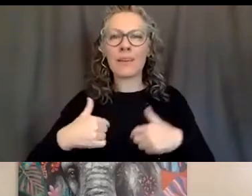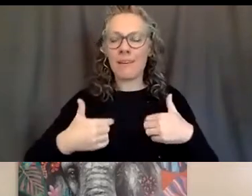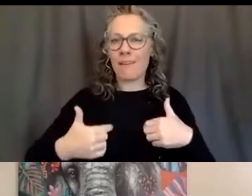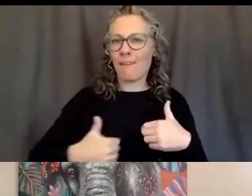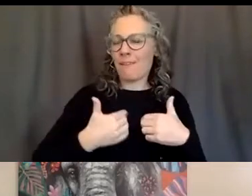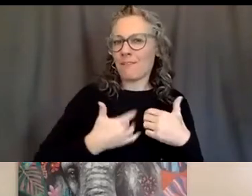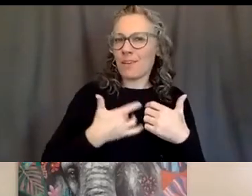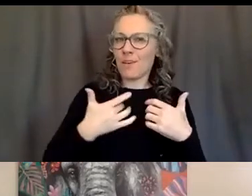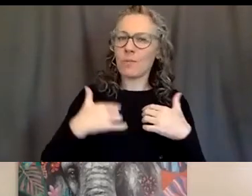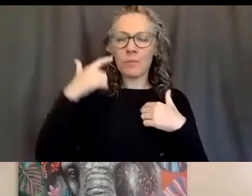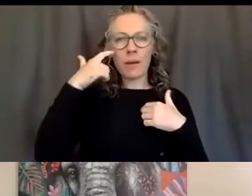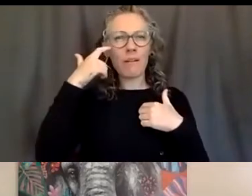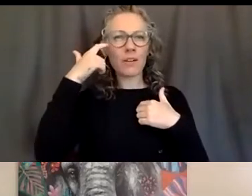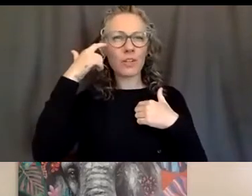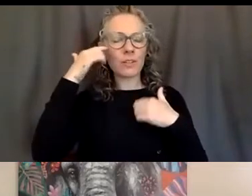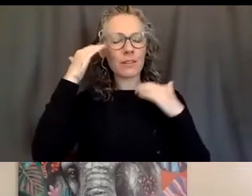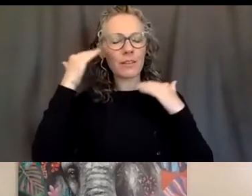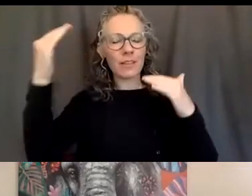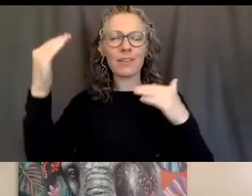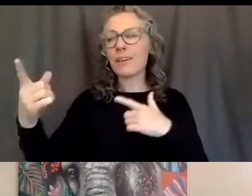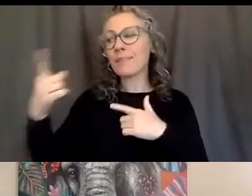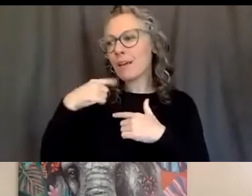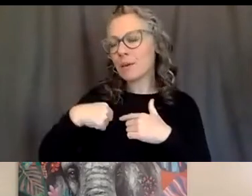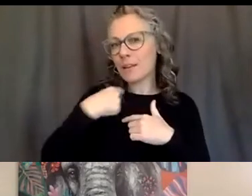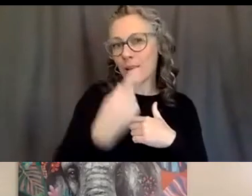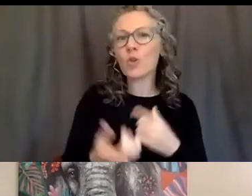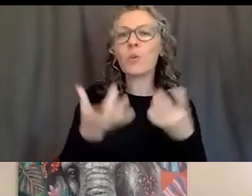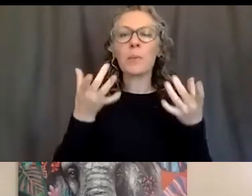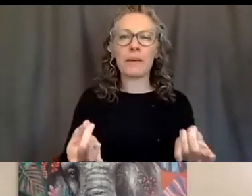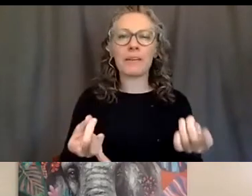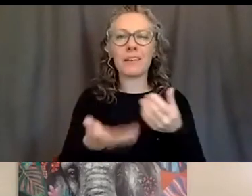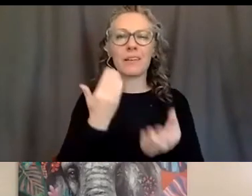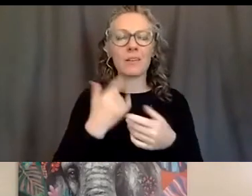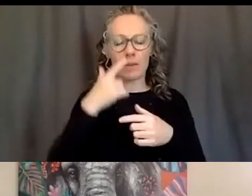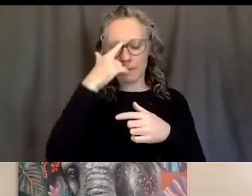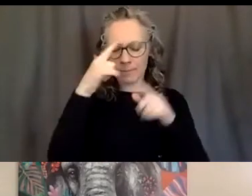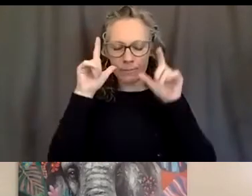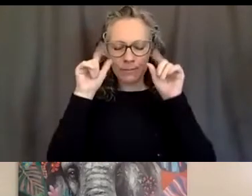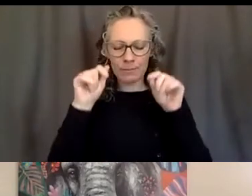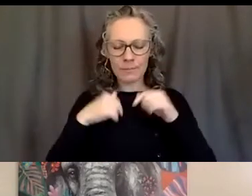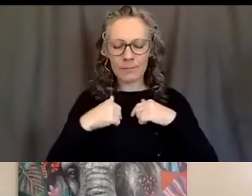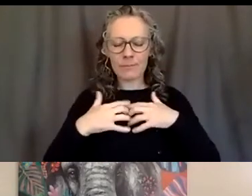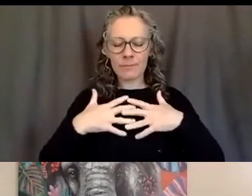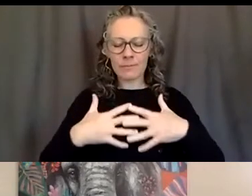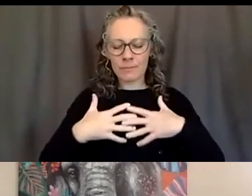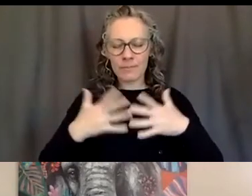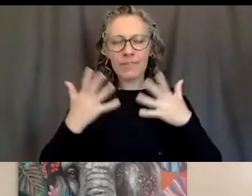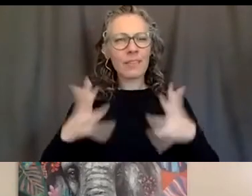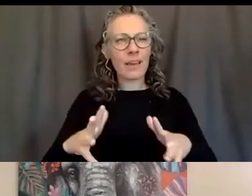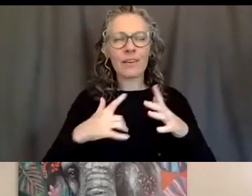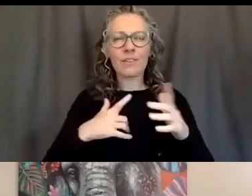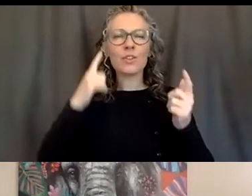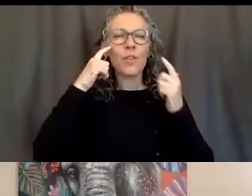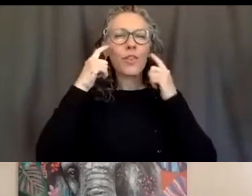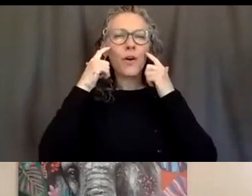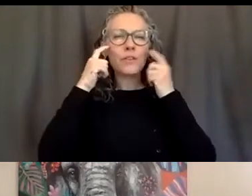And also they're telling me to tell you to meditate, even if you just close your eyes and follow your breath, but just shifting your thought. And we're all here for you.